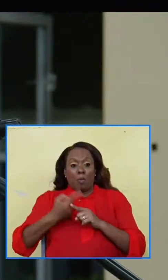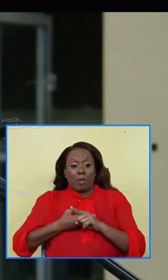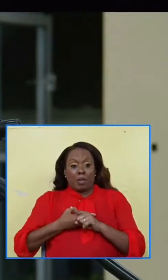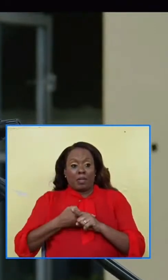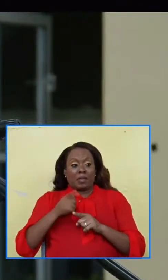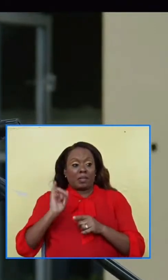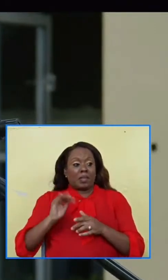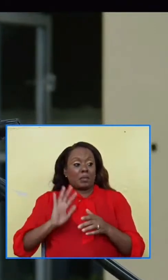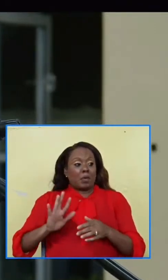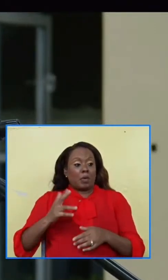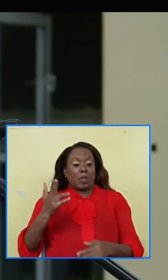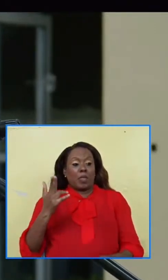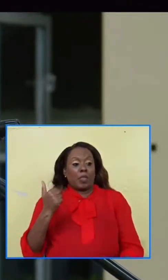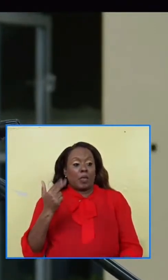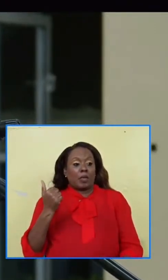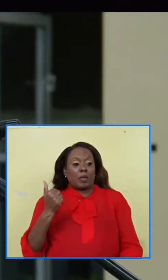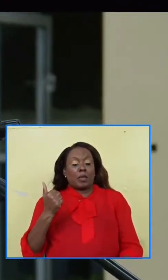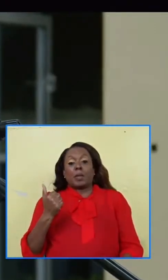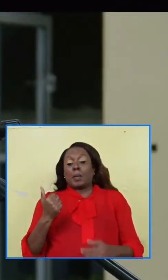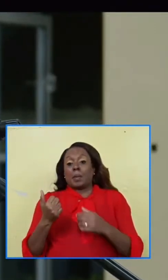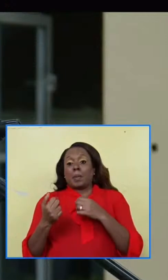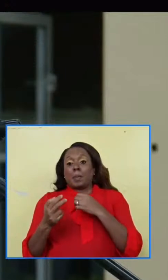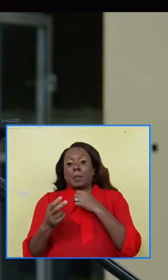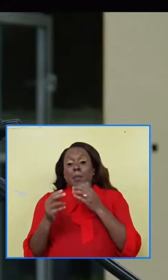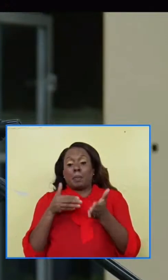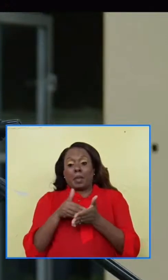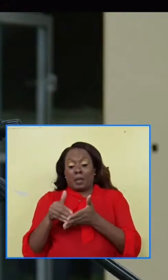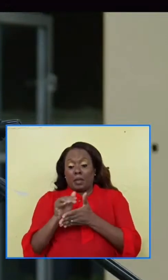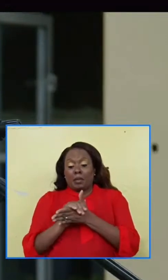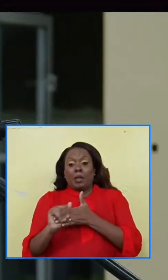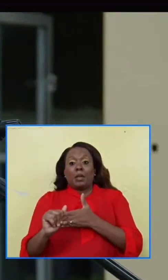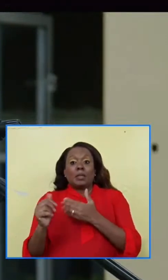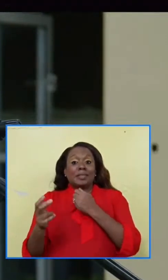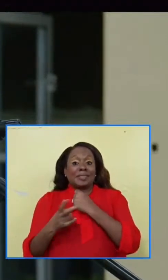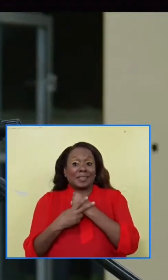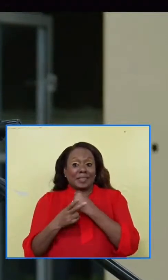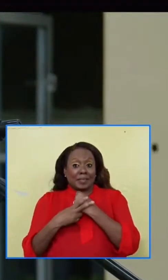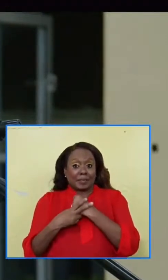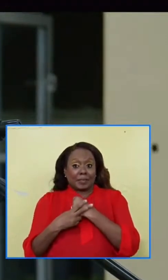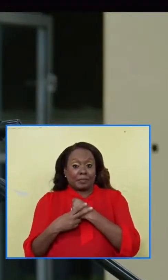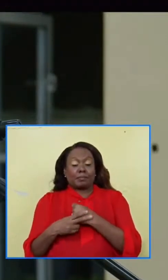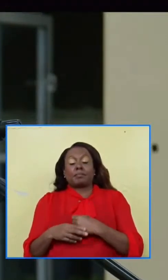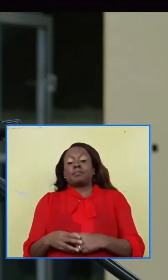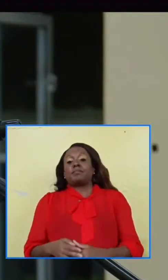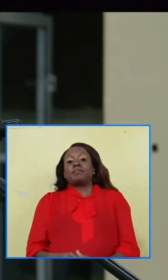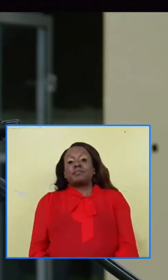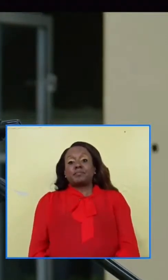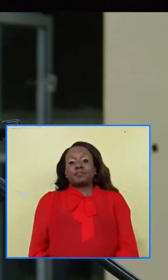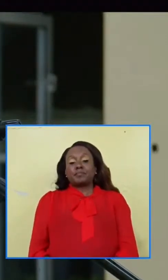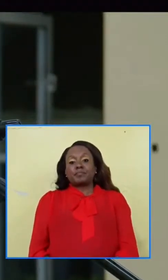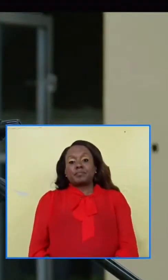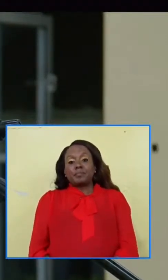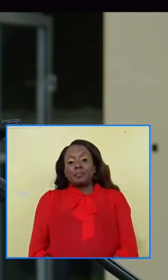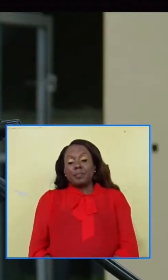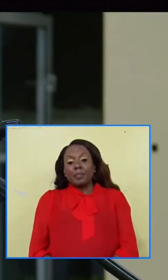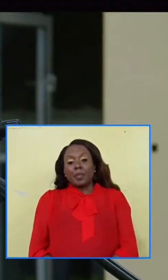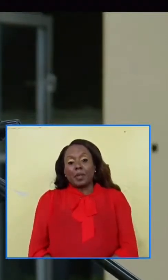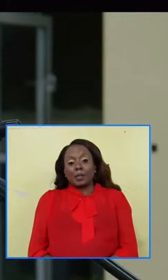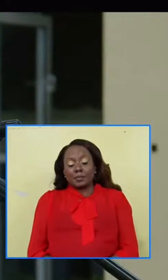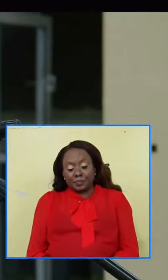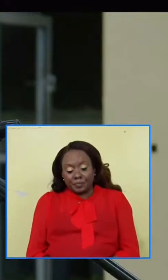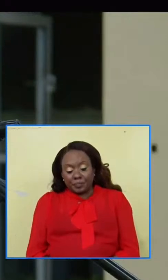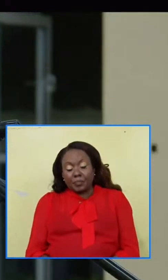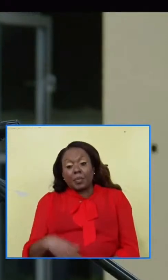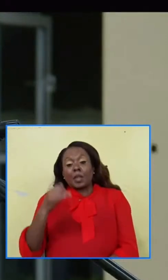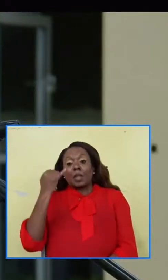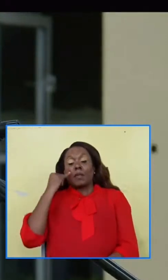$13 million saved for just that 1 month. So if there's a case where it